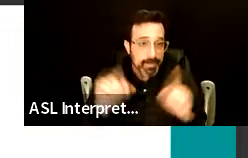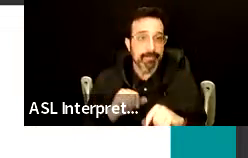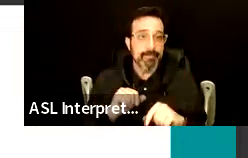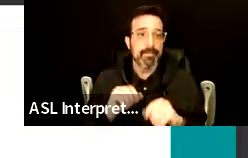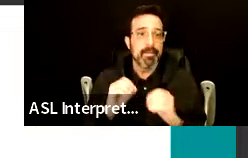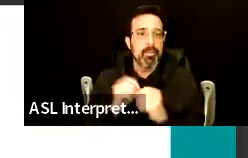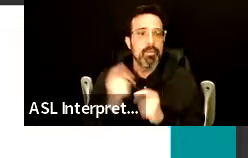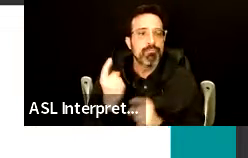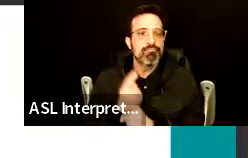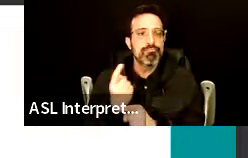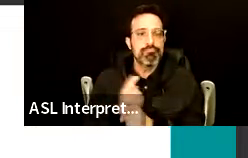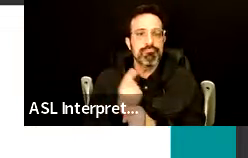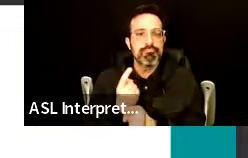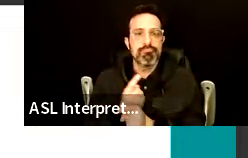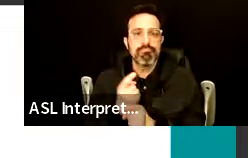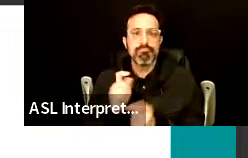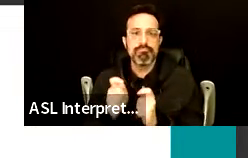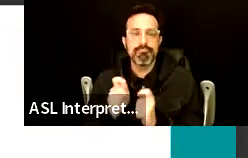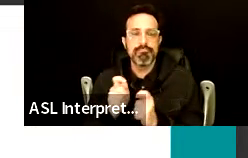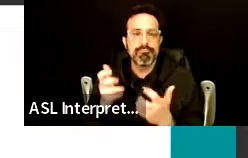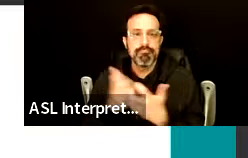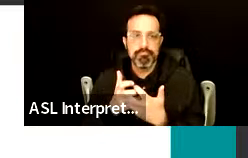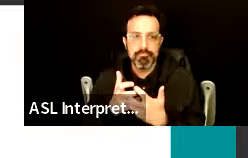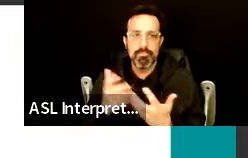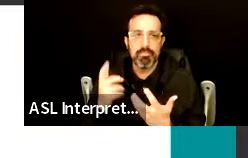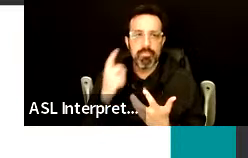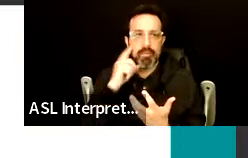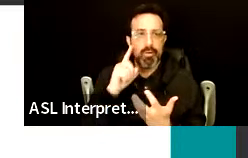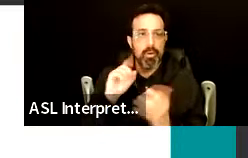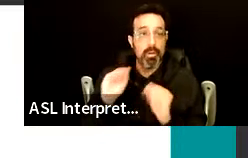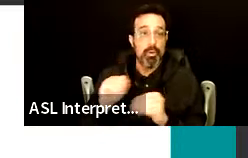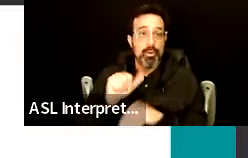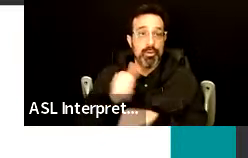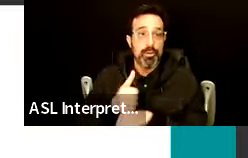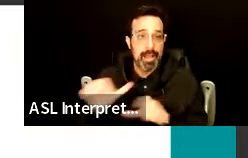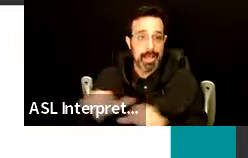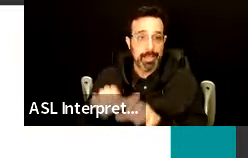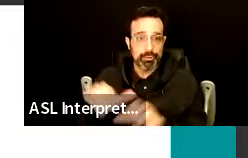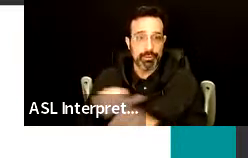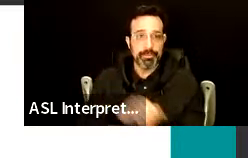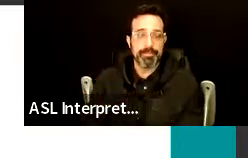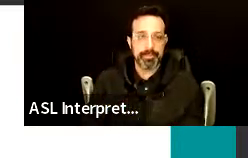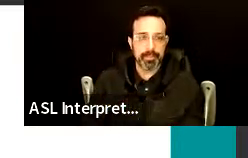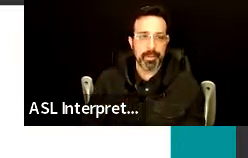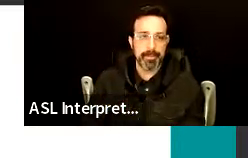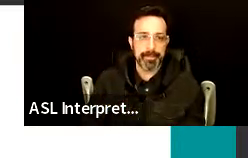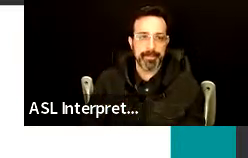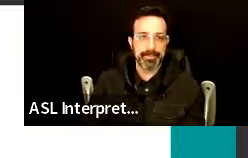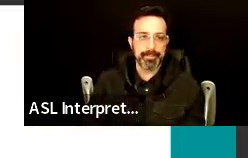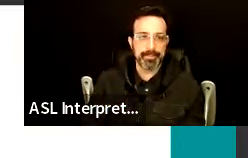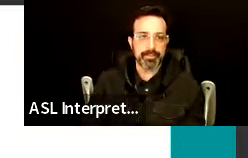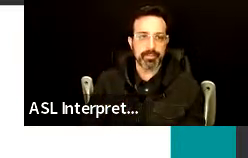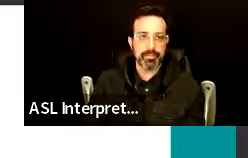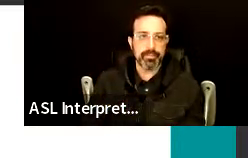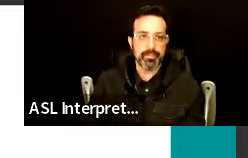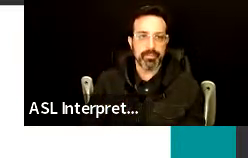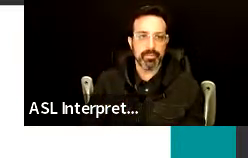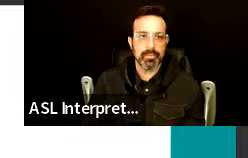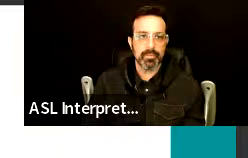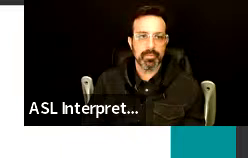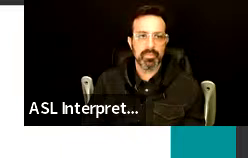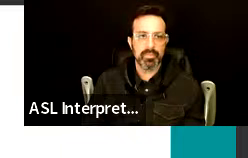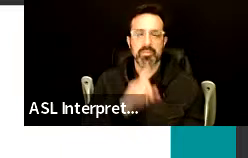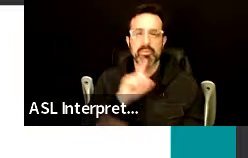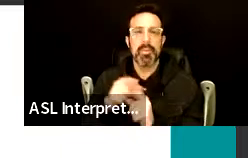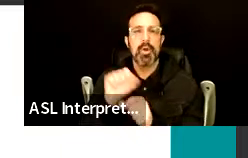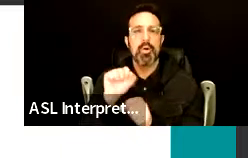reasonable as possible for putting into action. So we touched on workforce